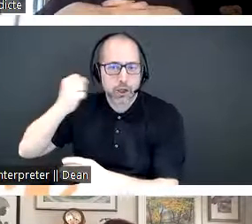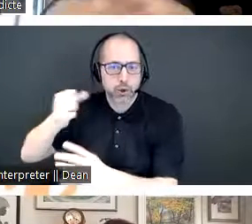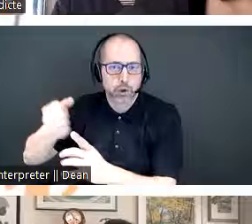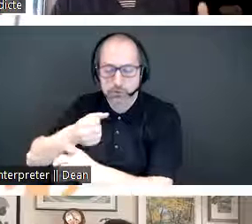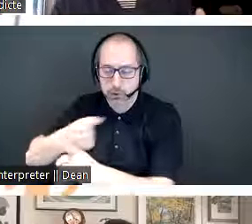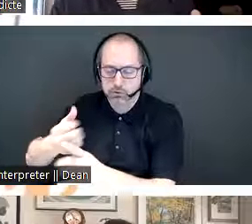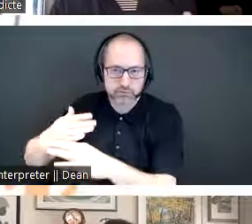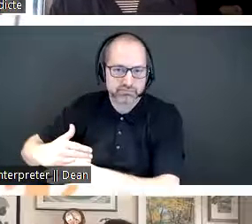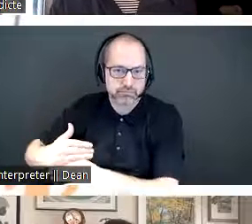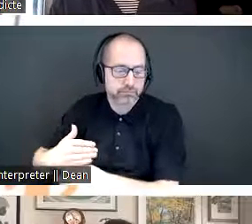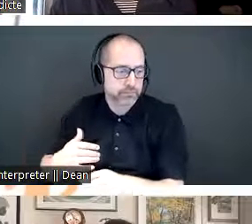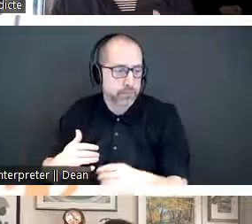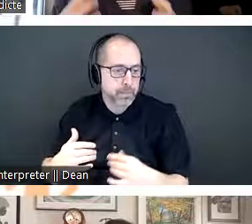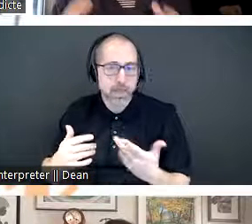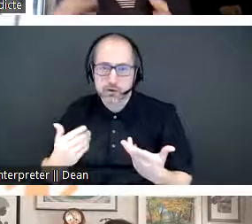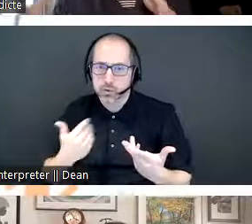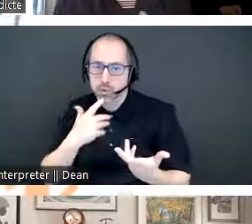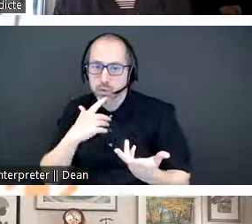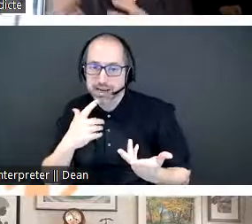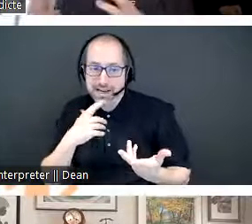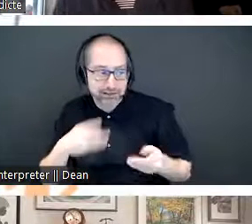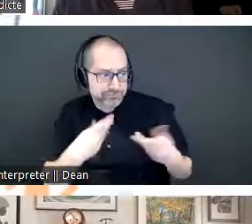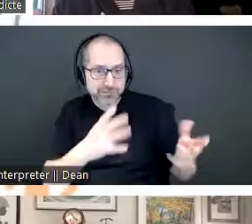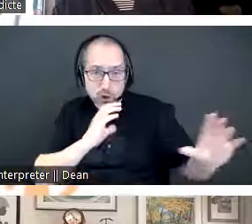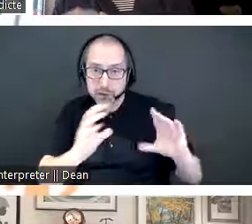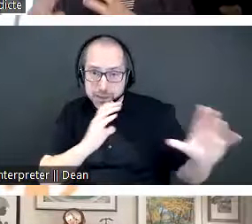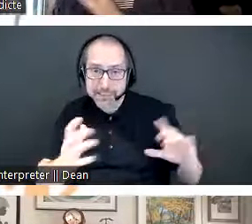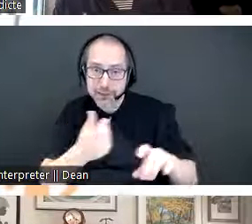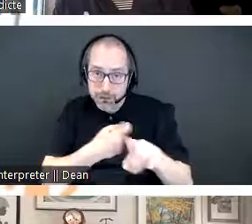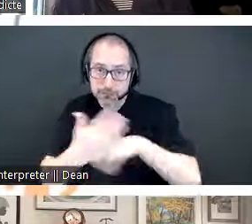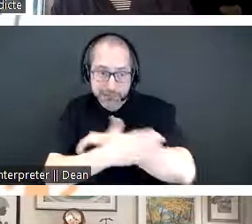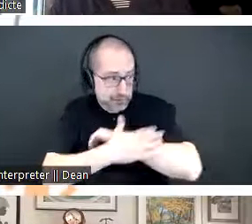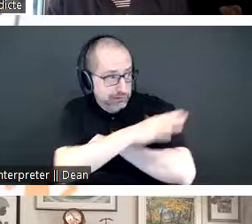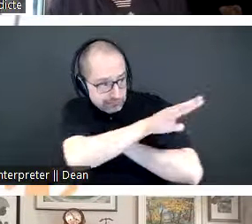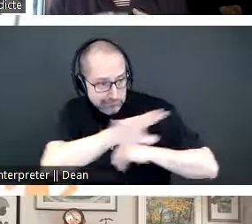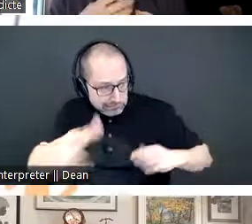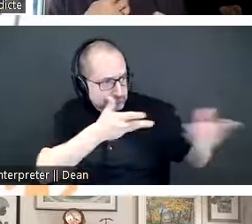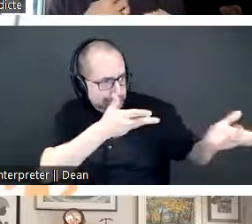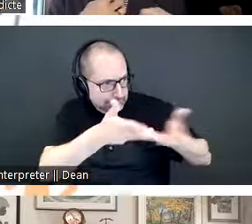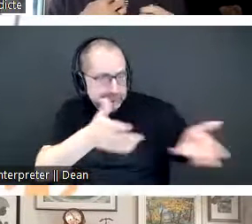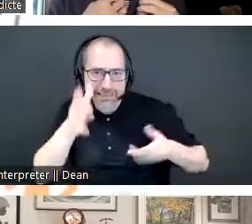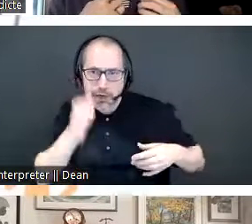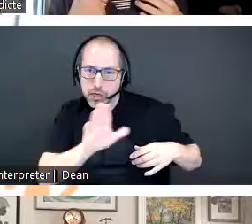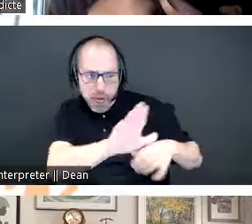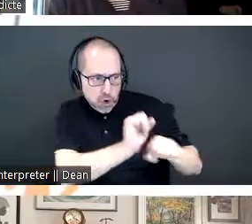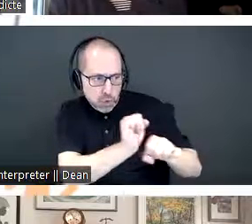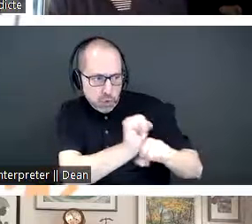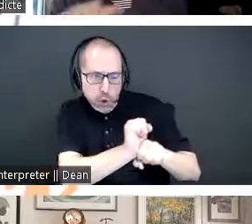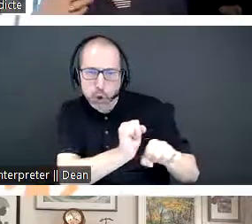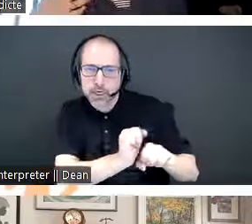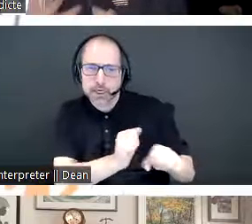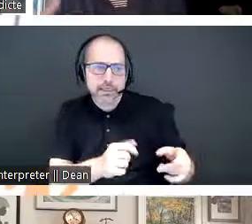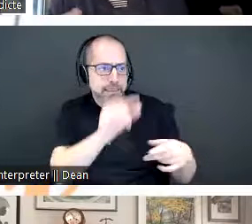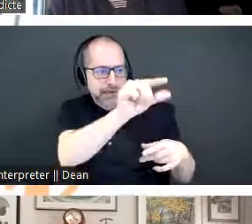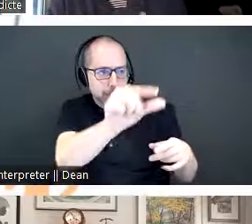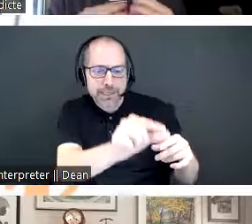we carried out consultations across the country to hear from people who do the work of prevention, to hear from government officials,